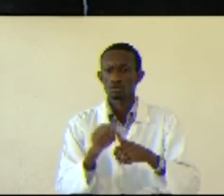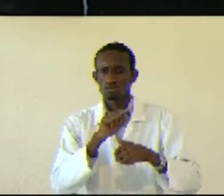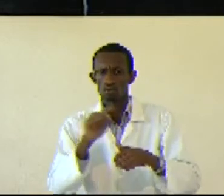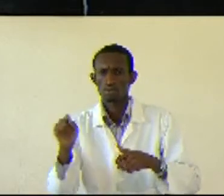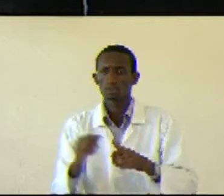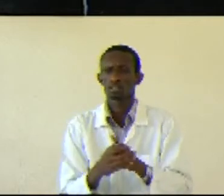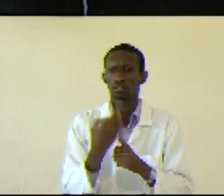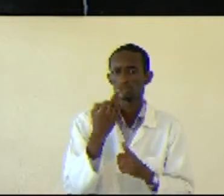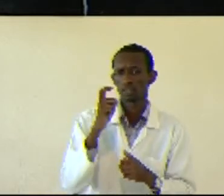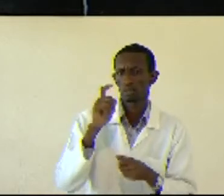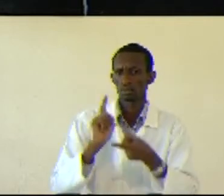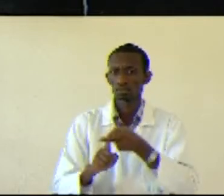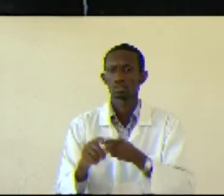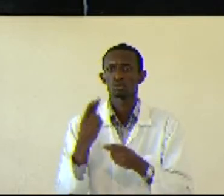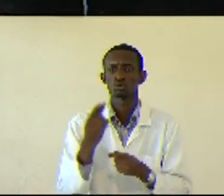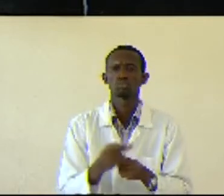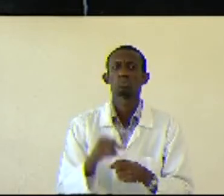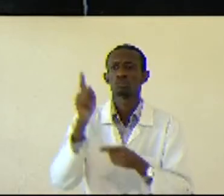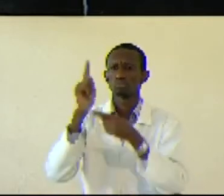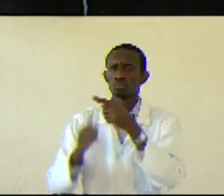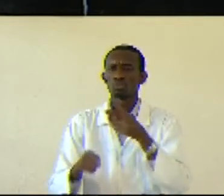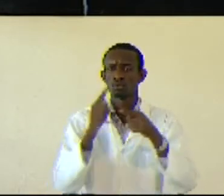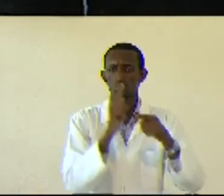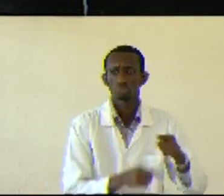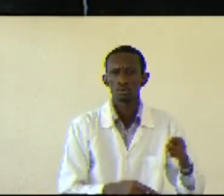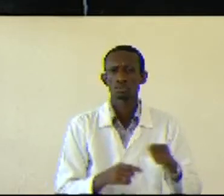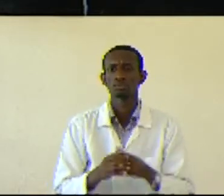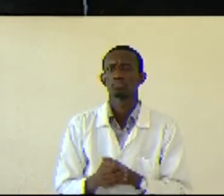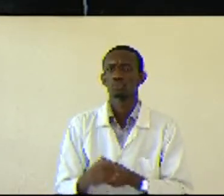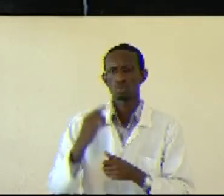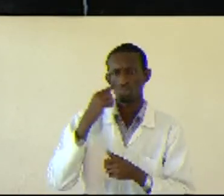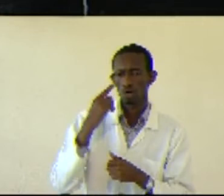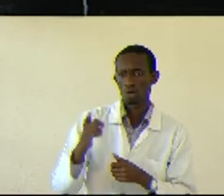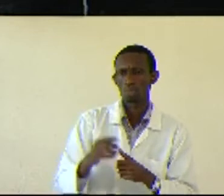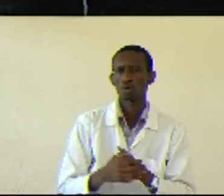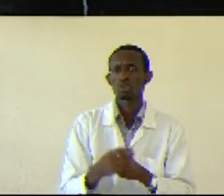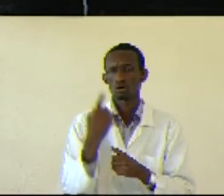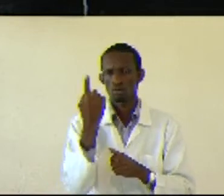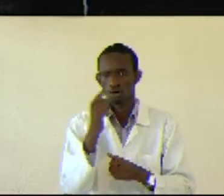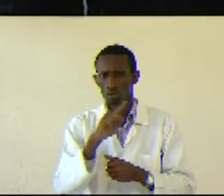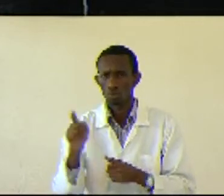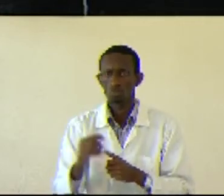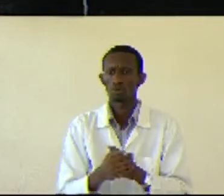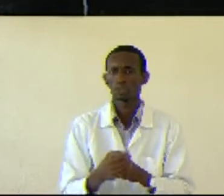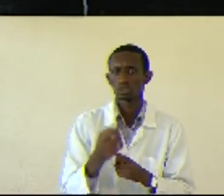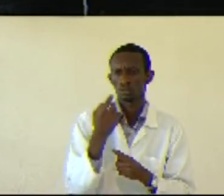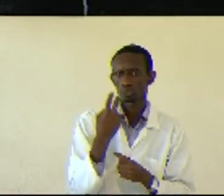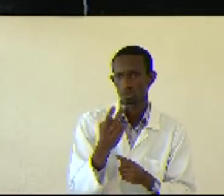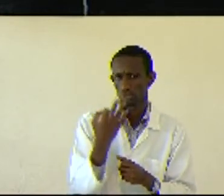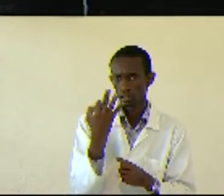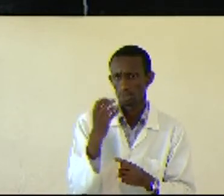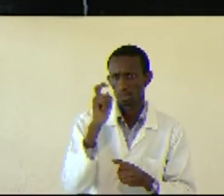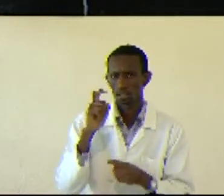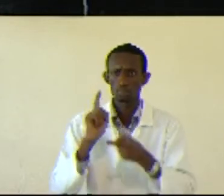2. Then we simplify 3 and 3 to get 1/3x plus 2, which was